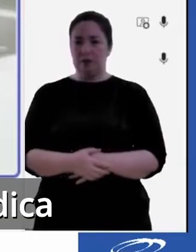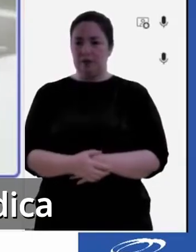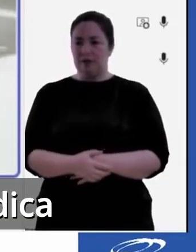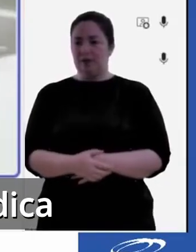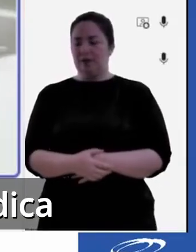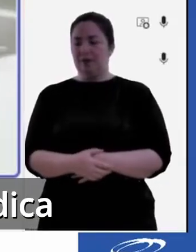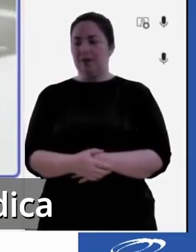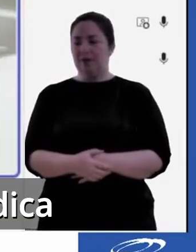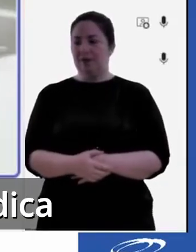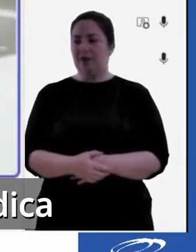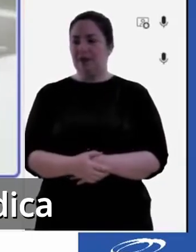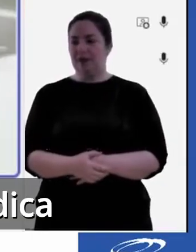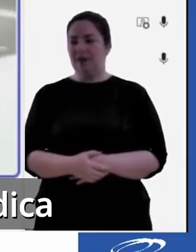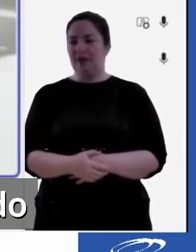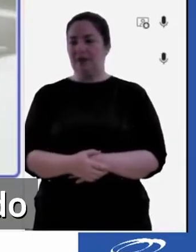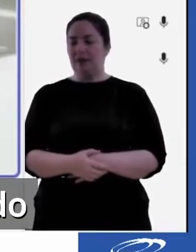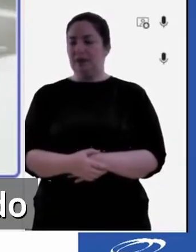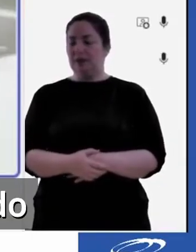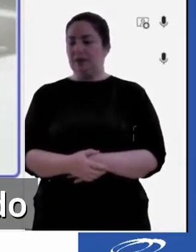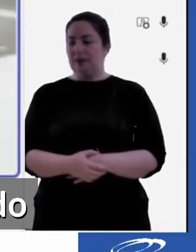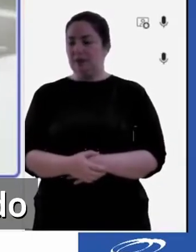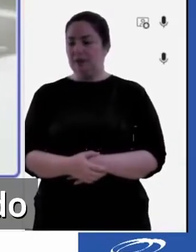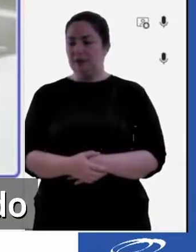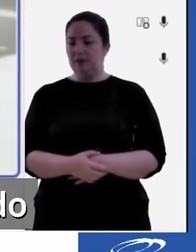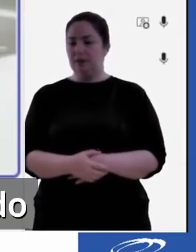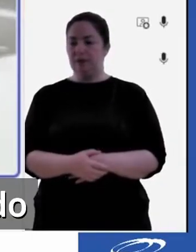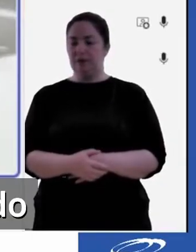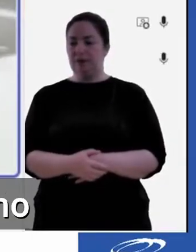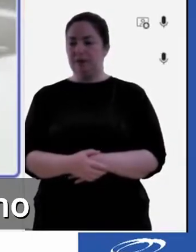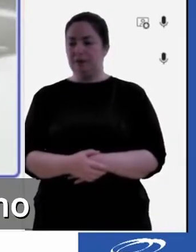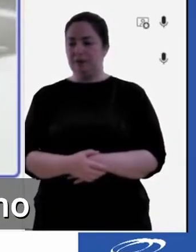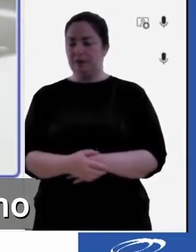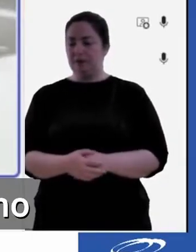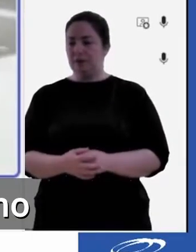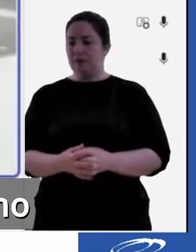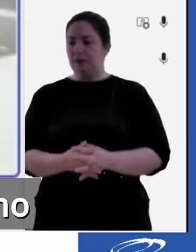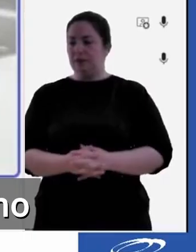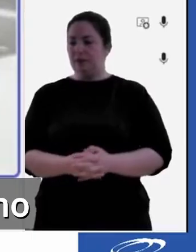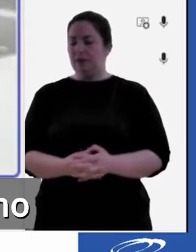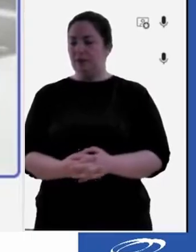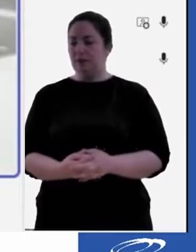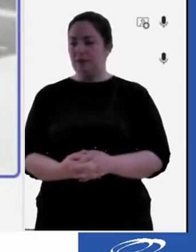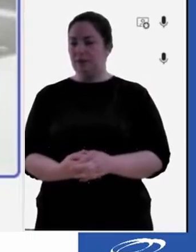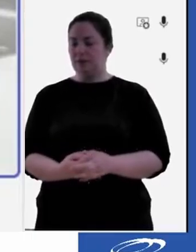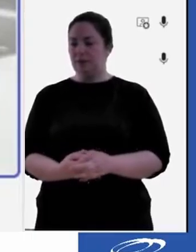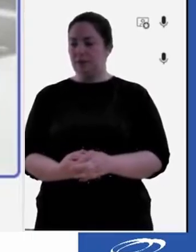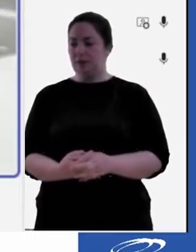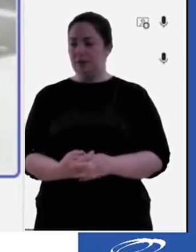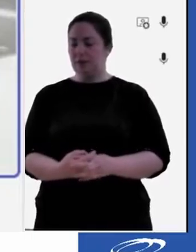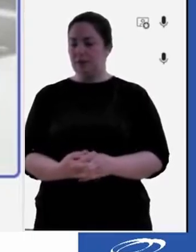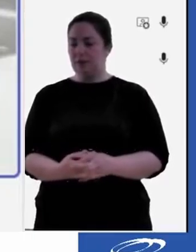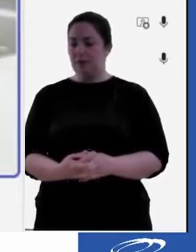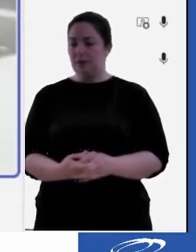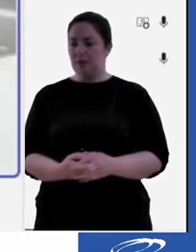hip replacements. Do you have any tip to increase the amount of fluid collected? And in cases of dry aspiration, what is the next step you use?